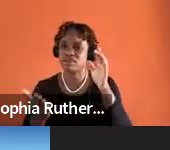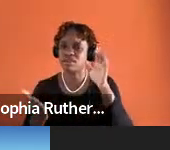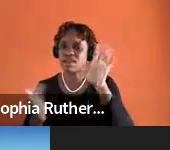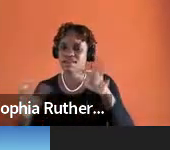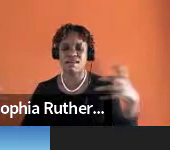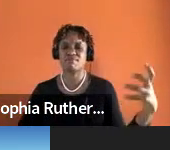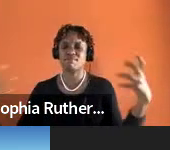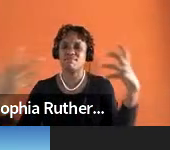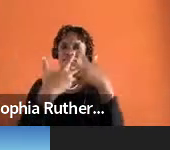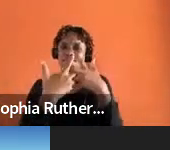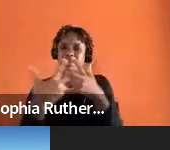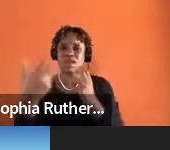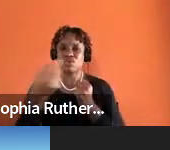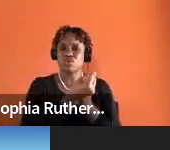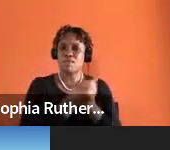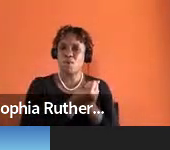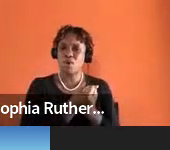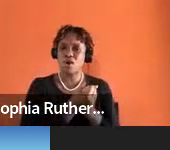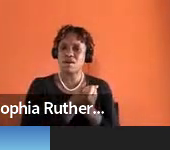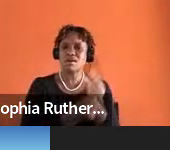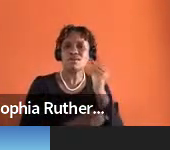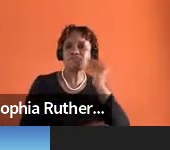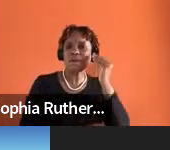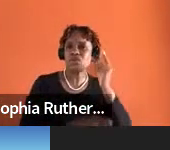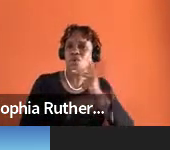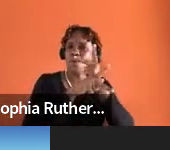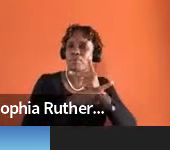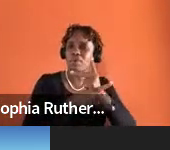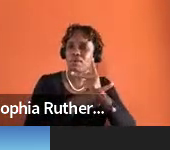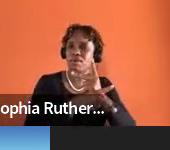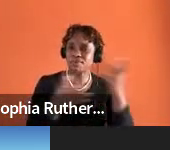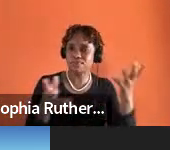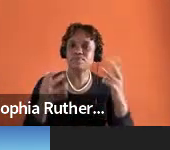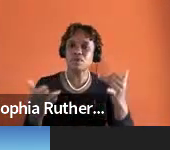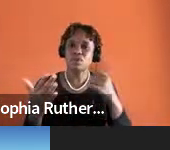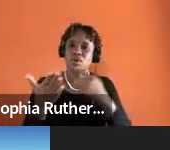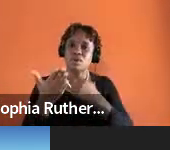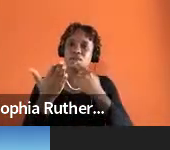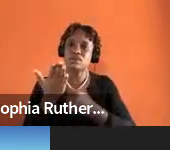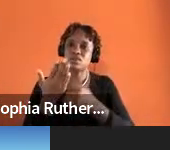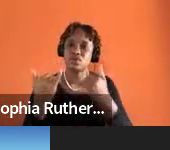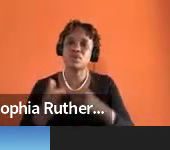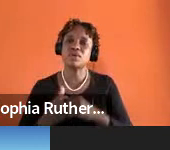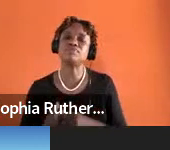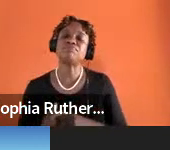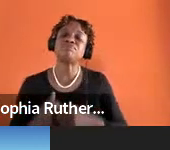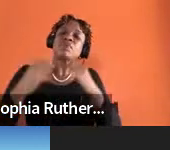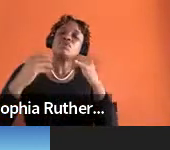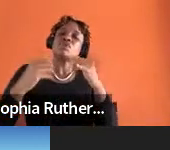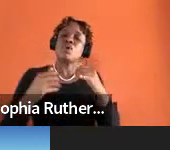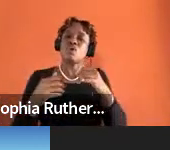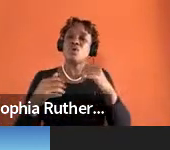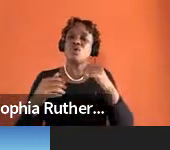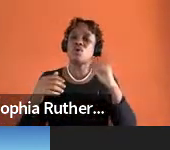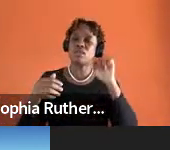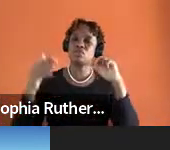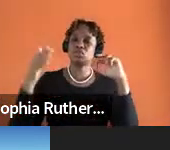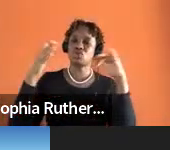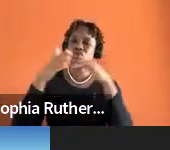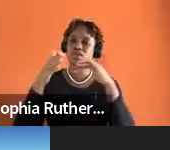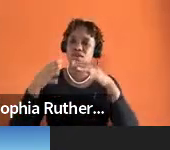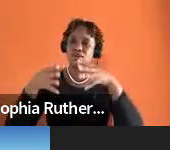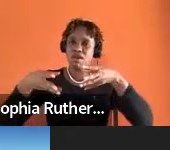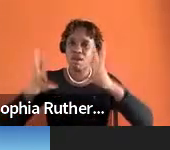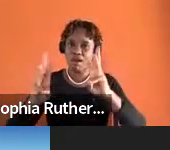children at home. In terms of the methods that were employed in this study was a